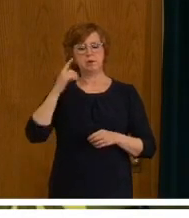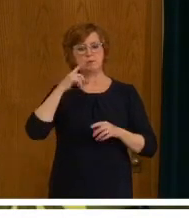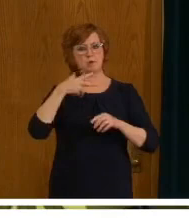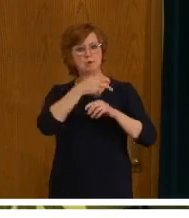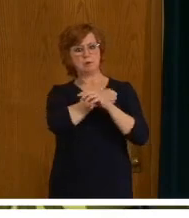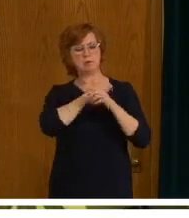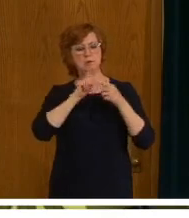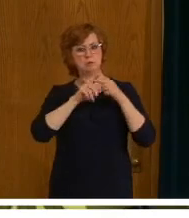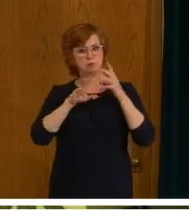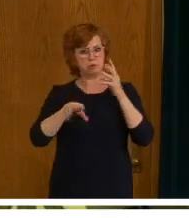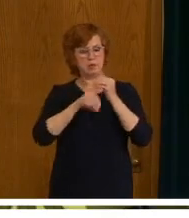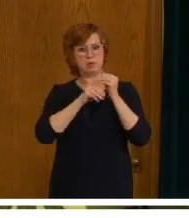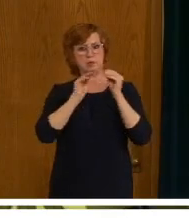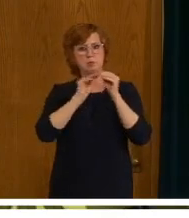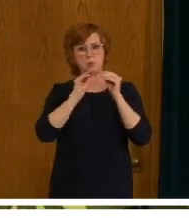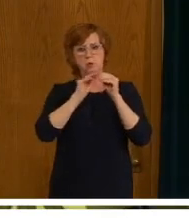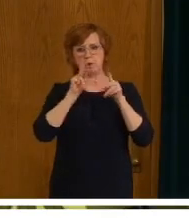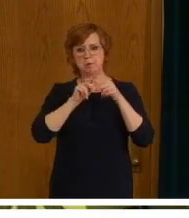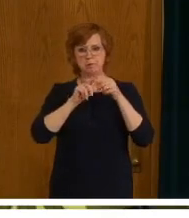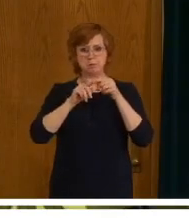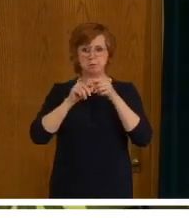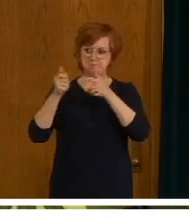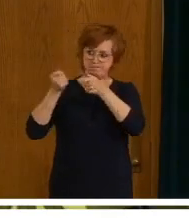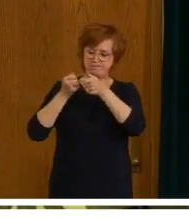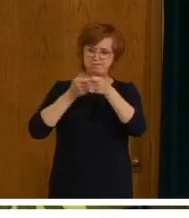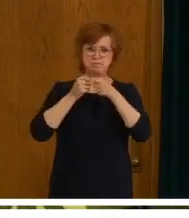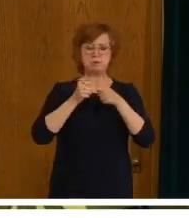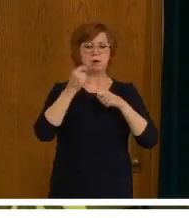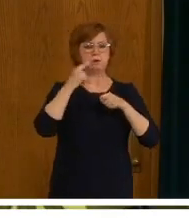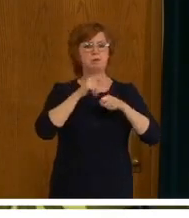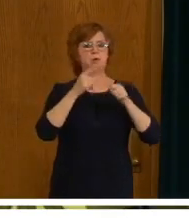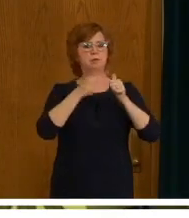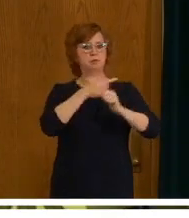to as many people as possible, in particular for the first dose?